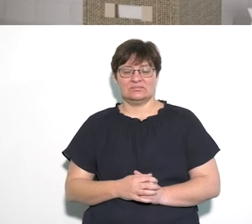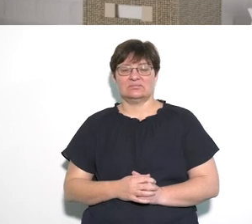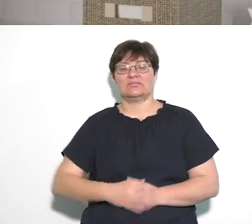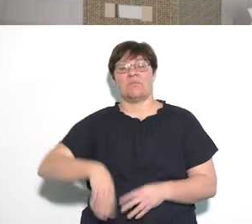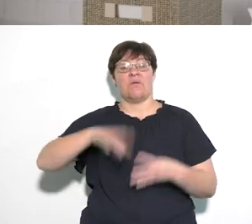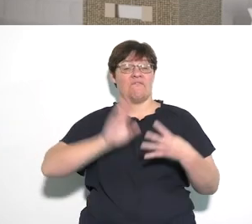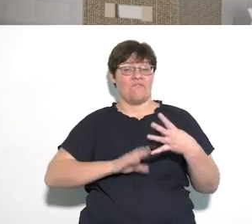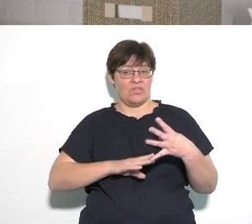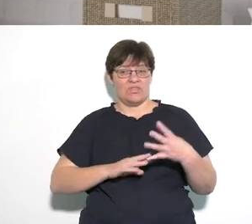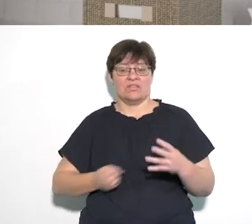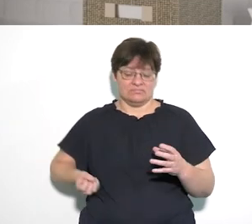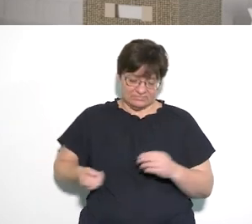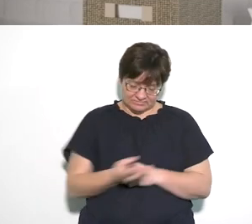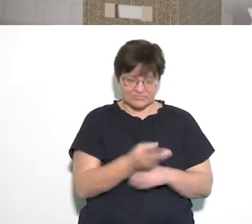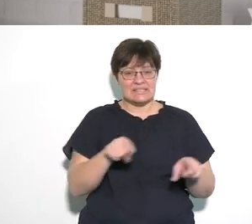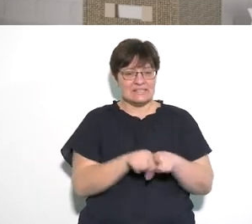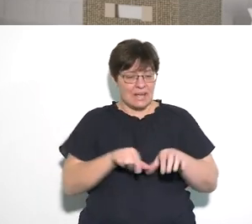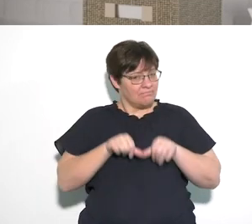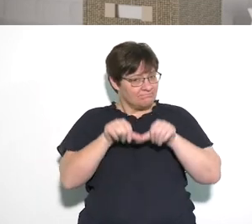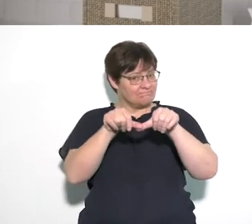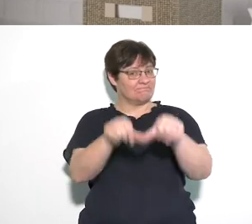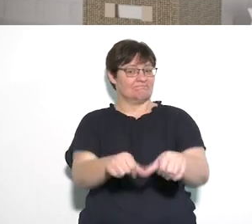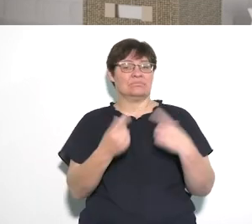Here's the fourth bread bag.